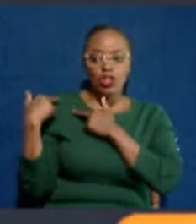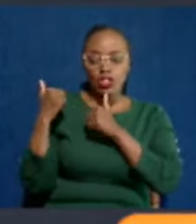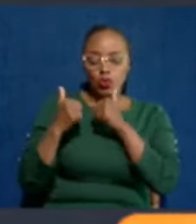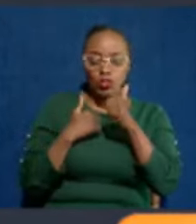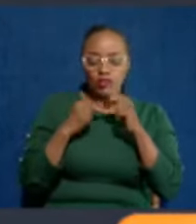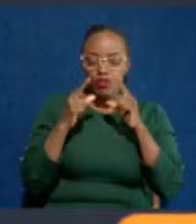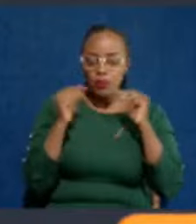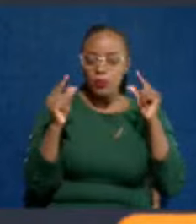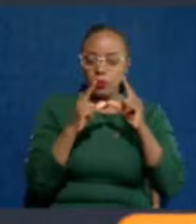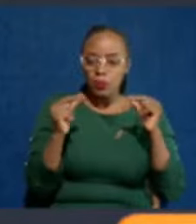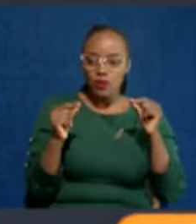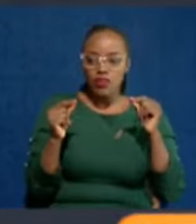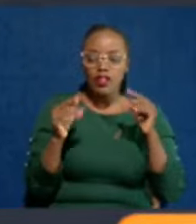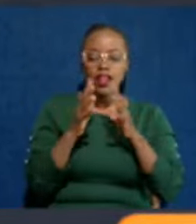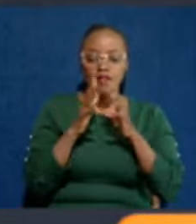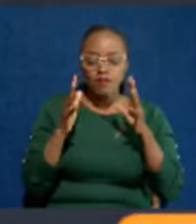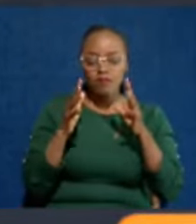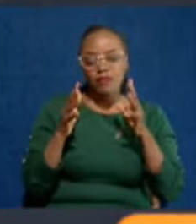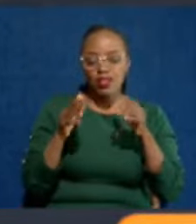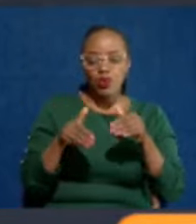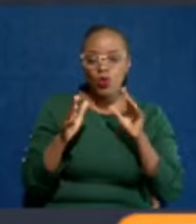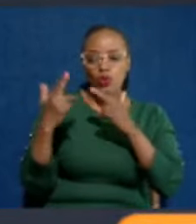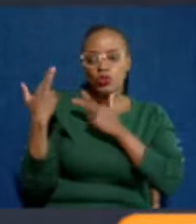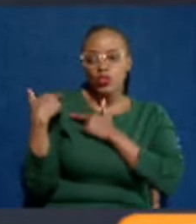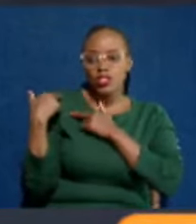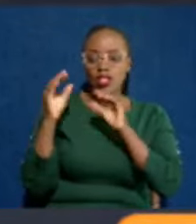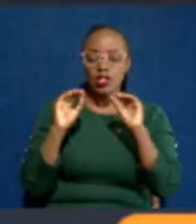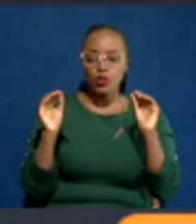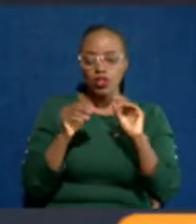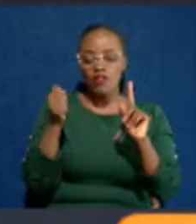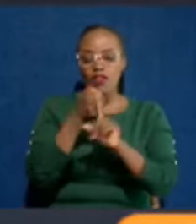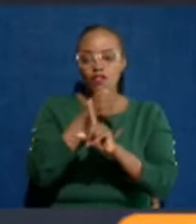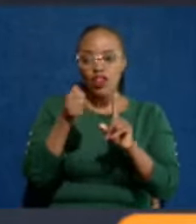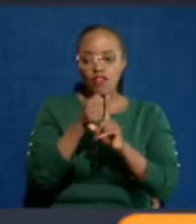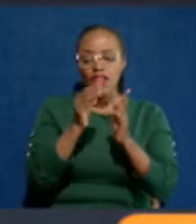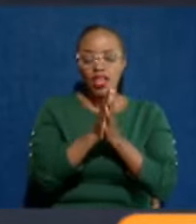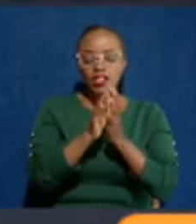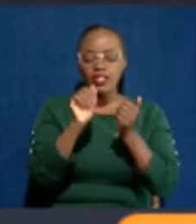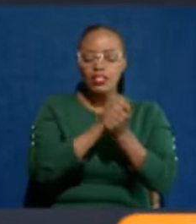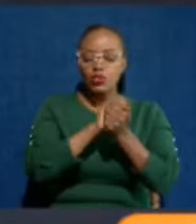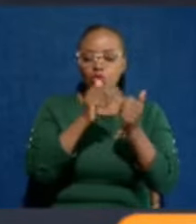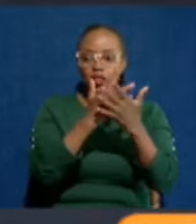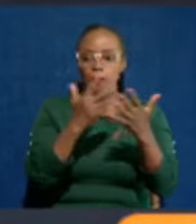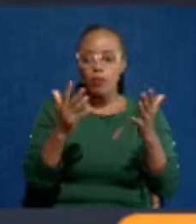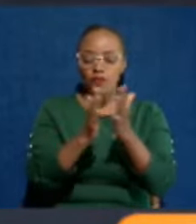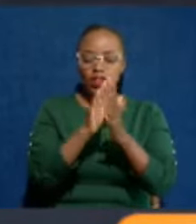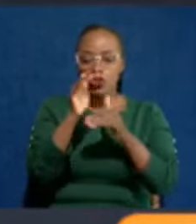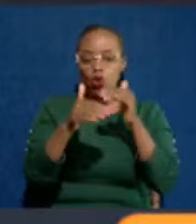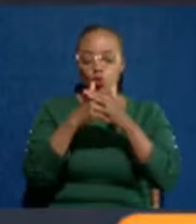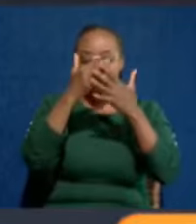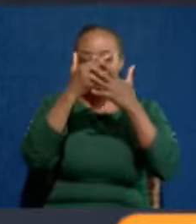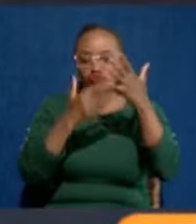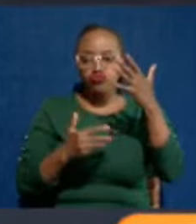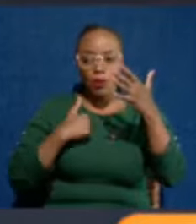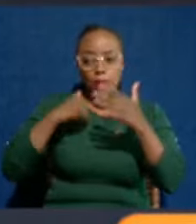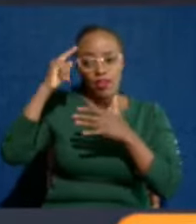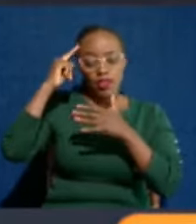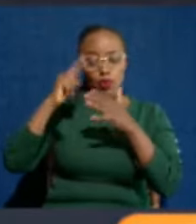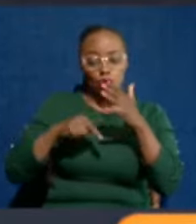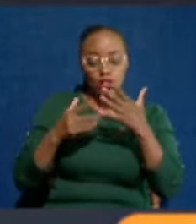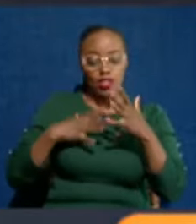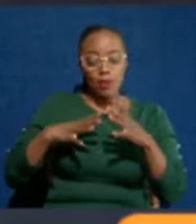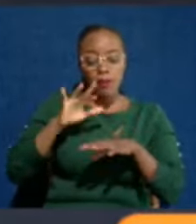them in a very unaccountable way, cause violence, damage to property, and all that. I think the